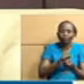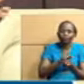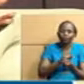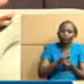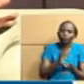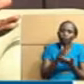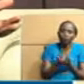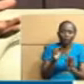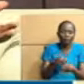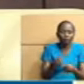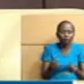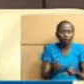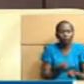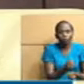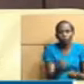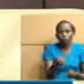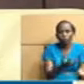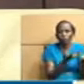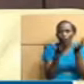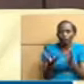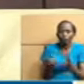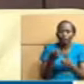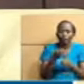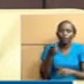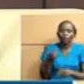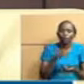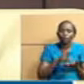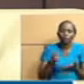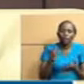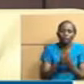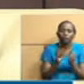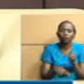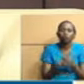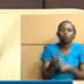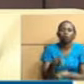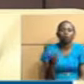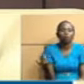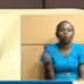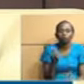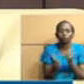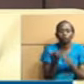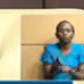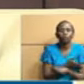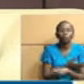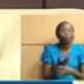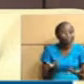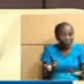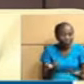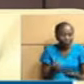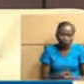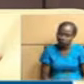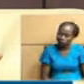because it can't move to where it needs to be moved. If you find it in Kampala now, you can buy a bunch at 10,000 shillings, which was unheard of a few years